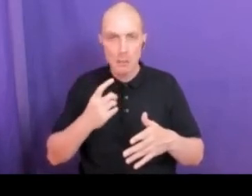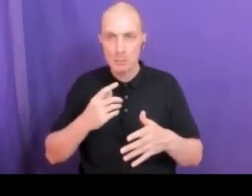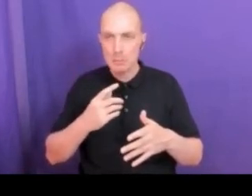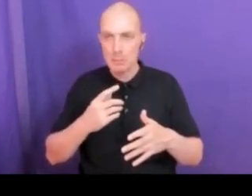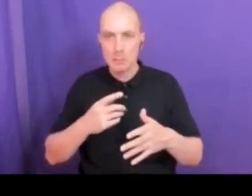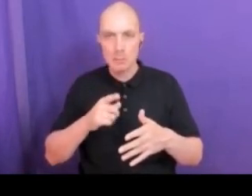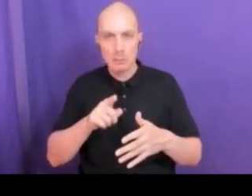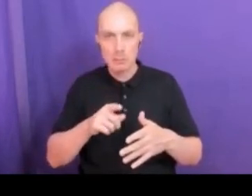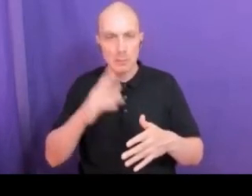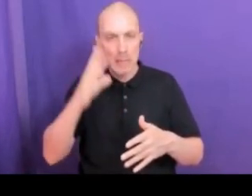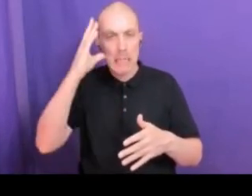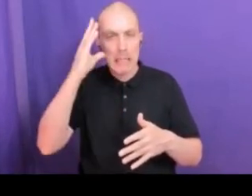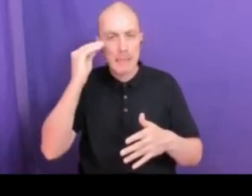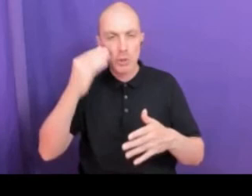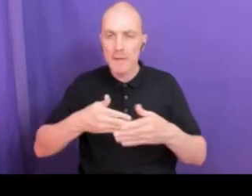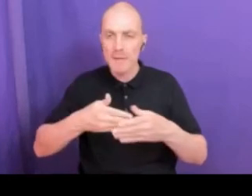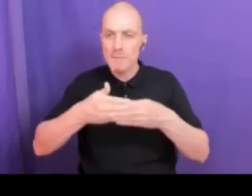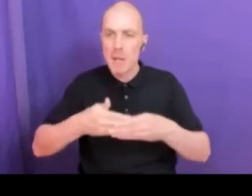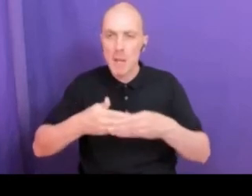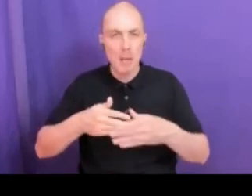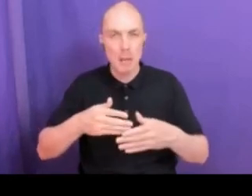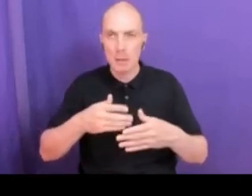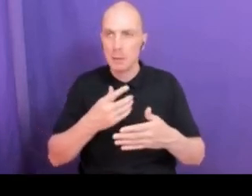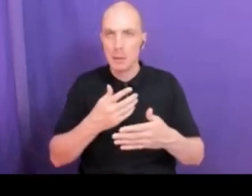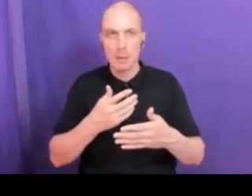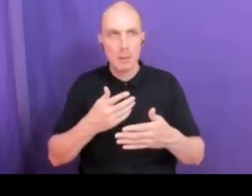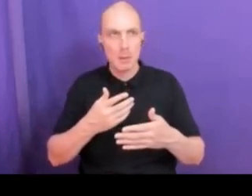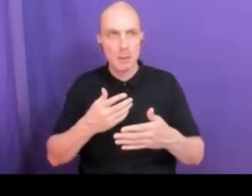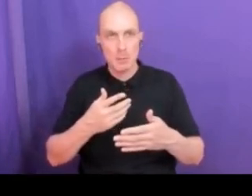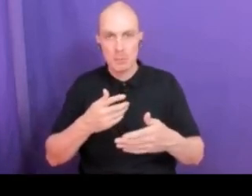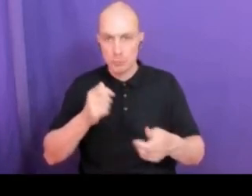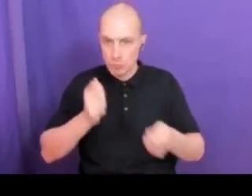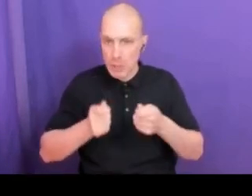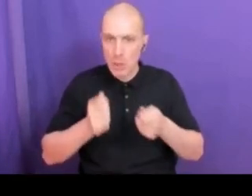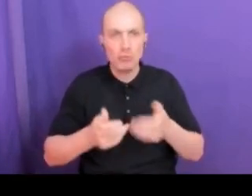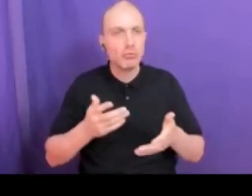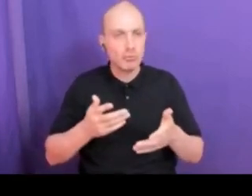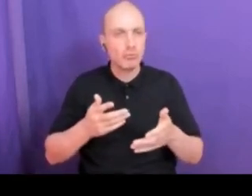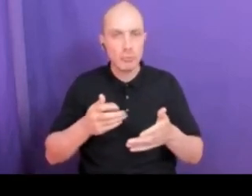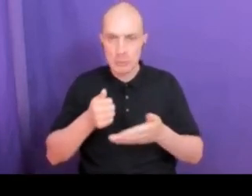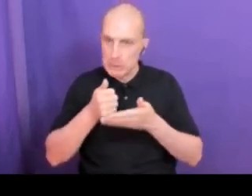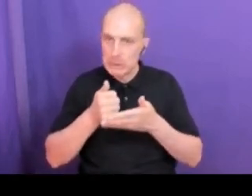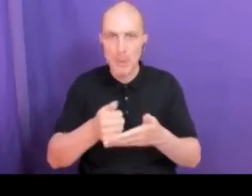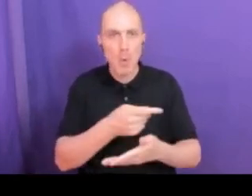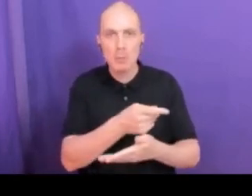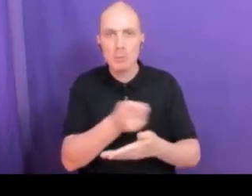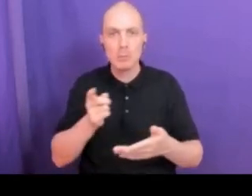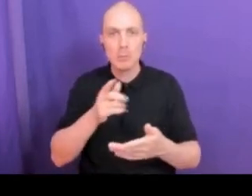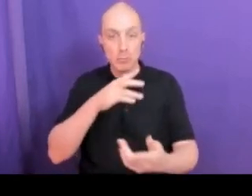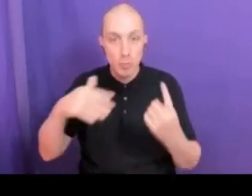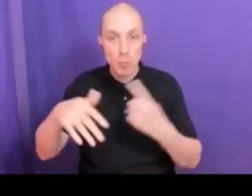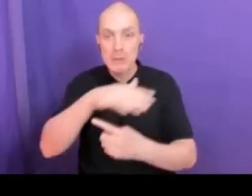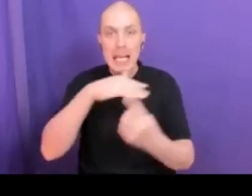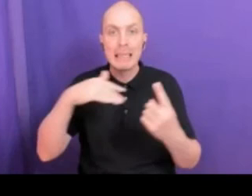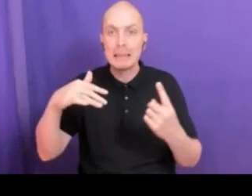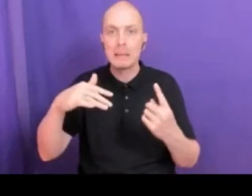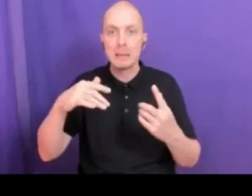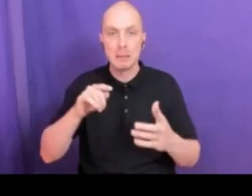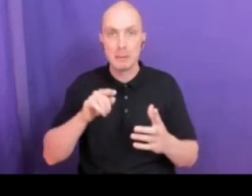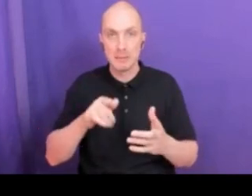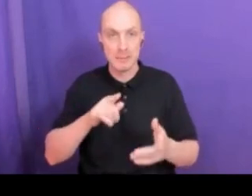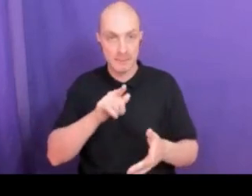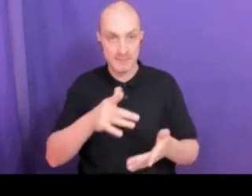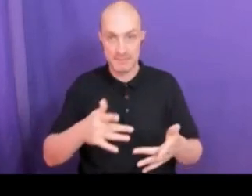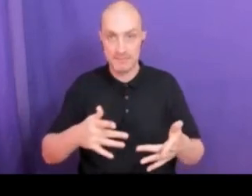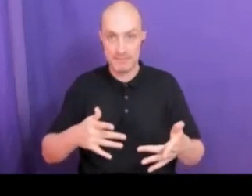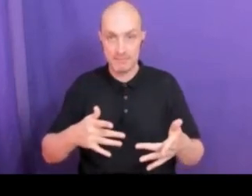support people living with dementia at the moment in society, and they see our work as coming along really to complement that, to be alongside it, and